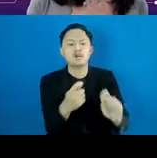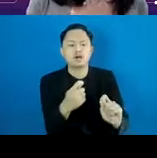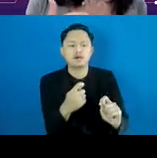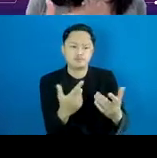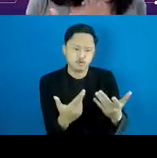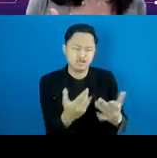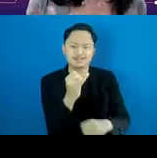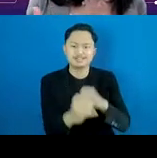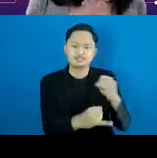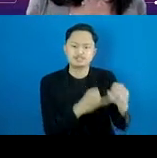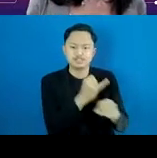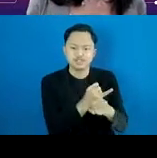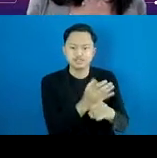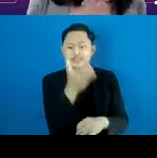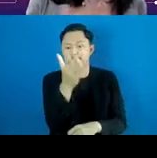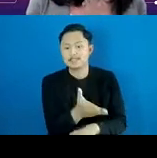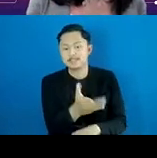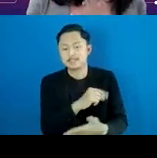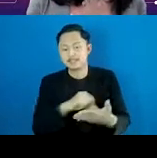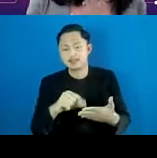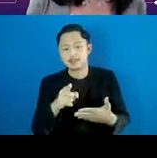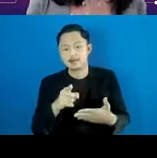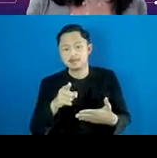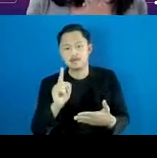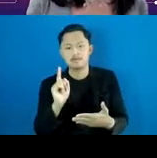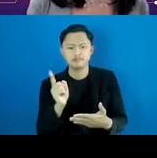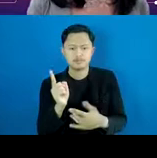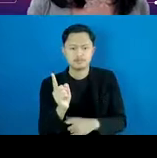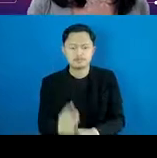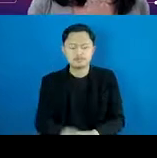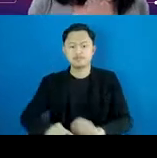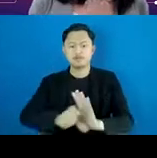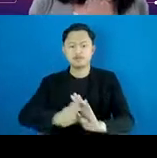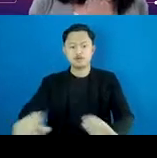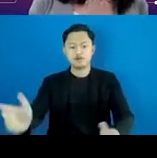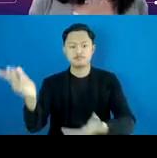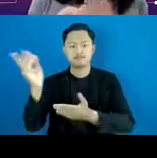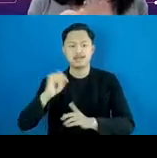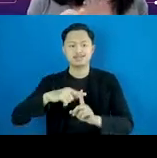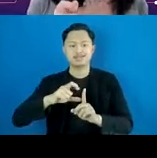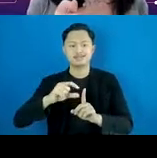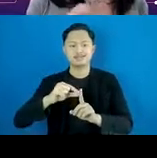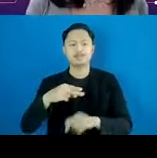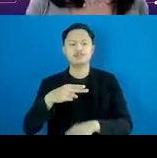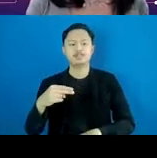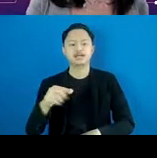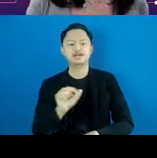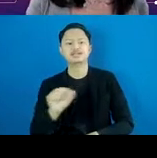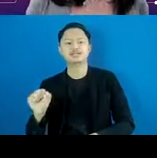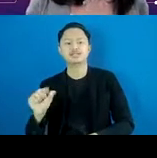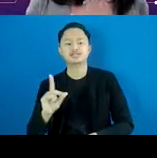institution / your name. Here we can see, for example, ITDP Indonesia / Rifki